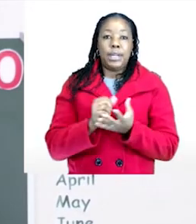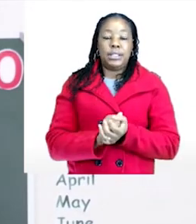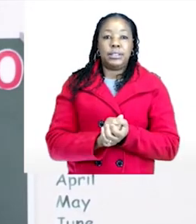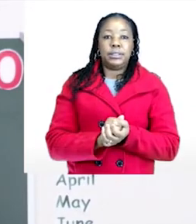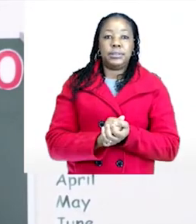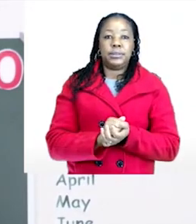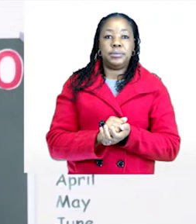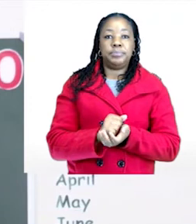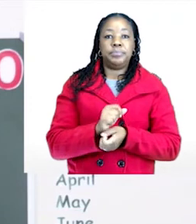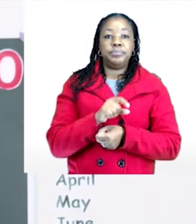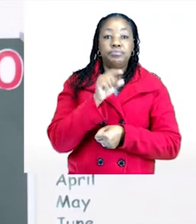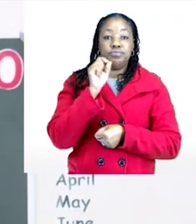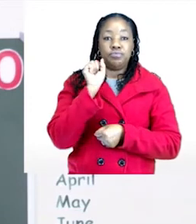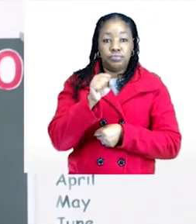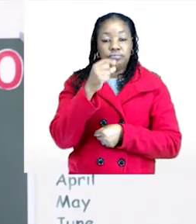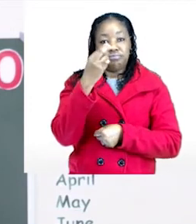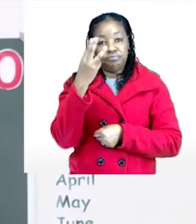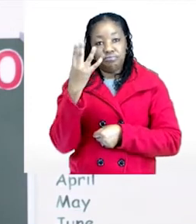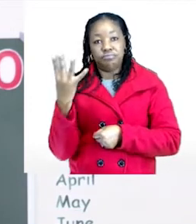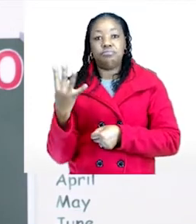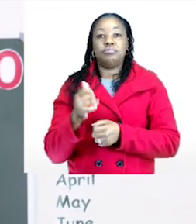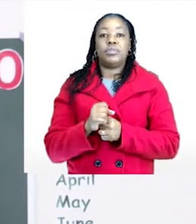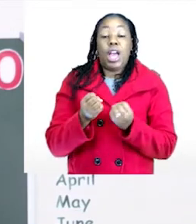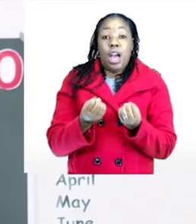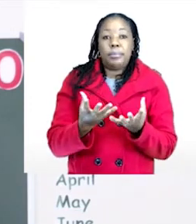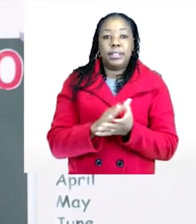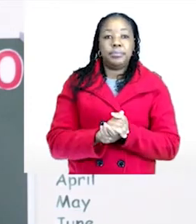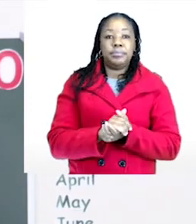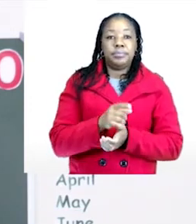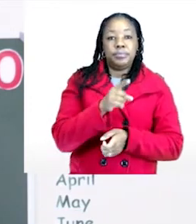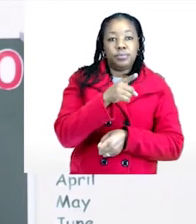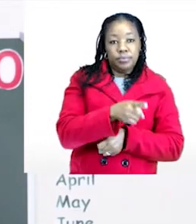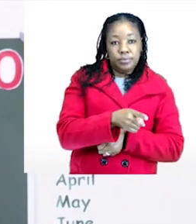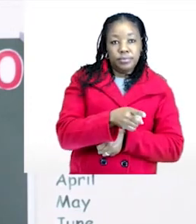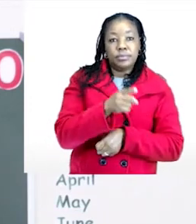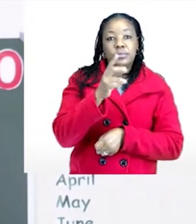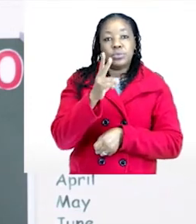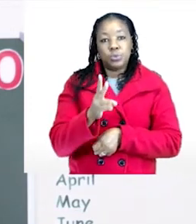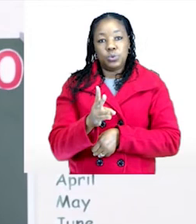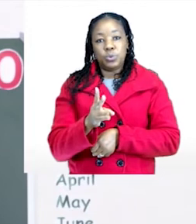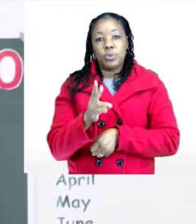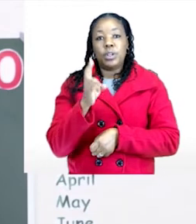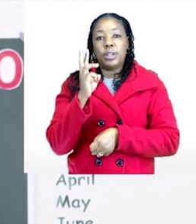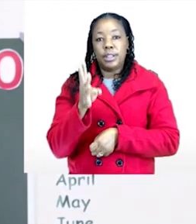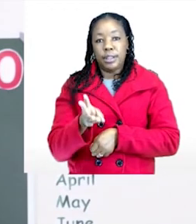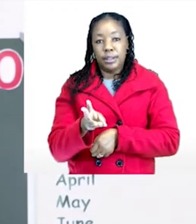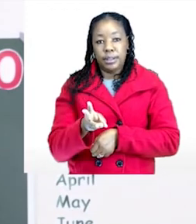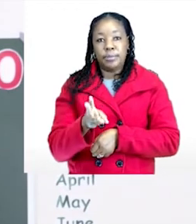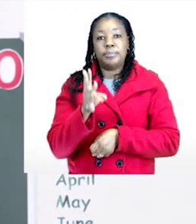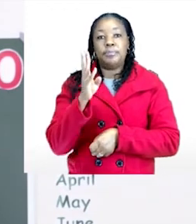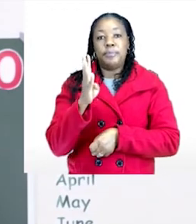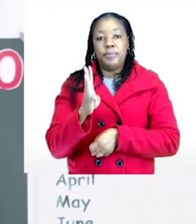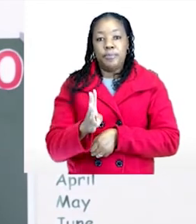the cups, the blue cups. Let's count together. 1, 2,